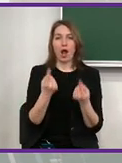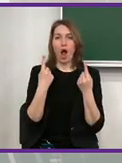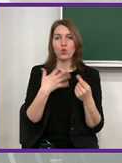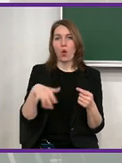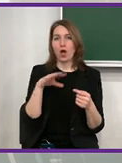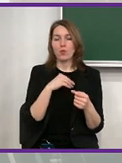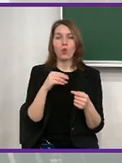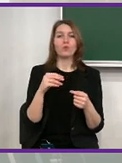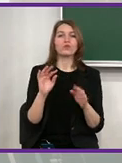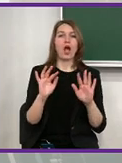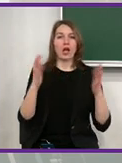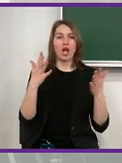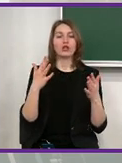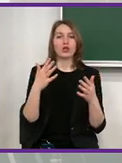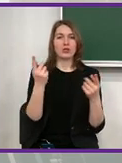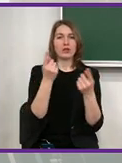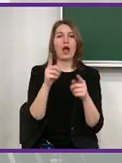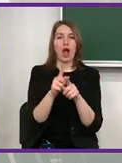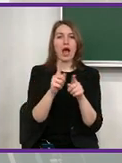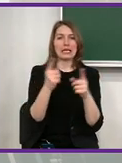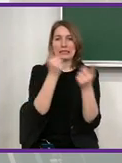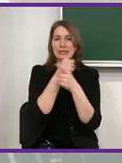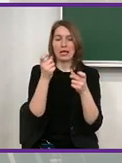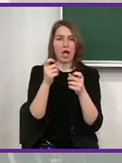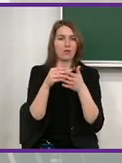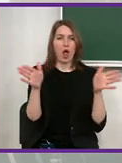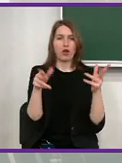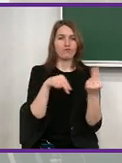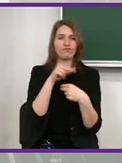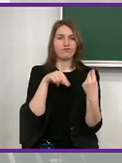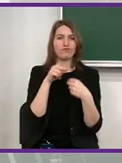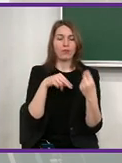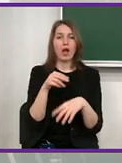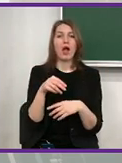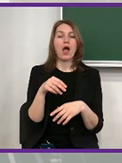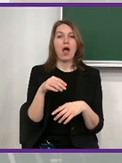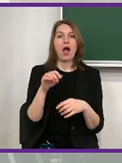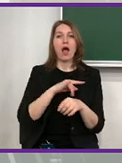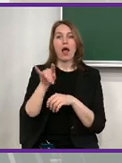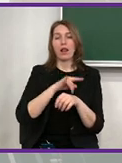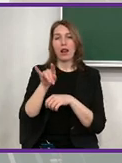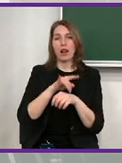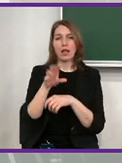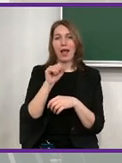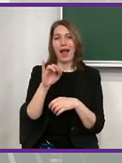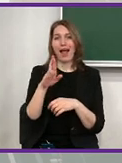another example, for example, last summer we had in the news these cases